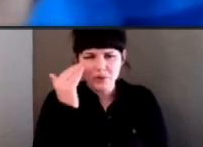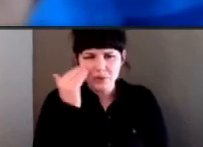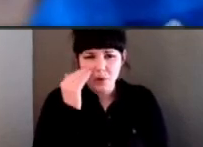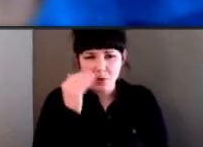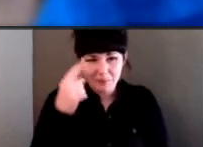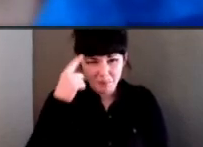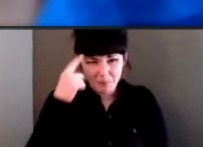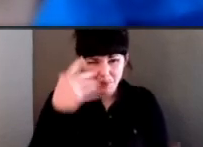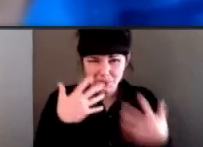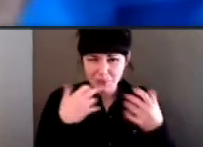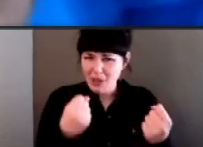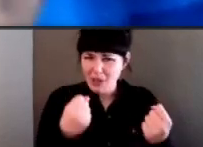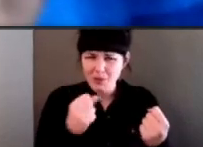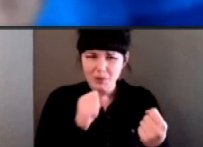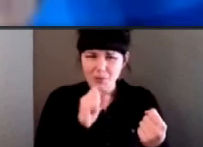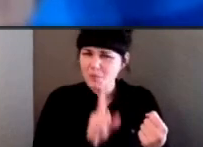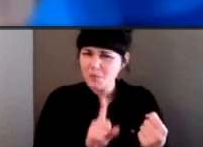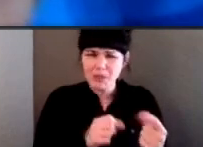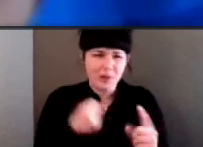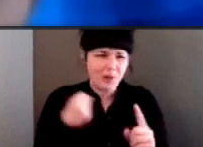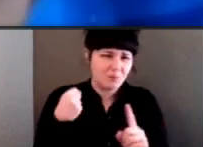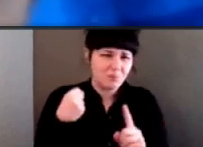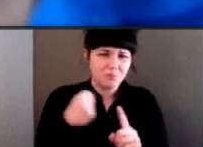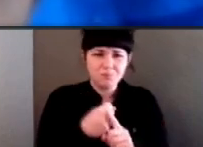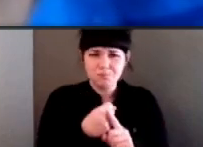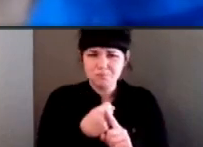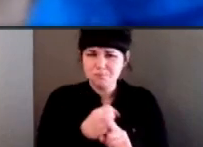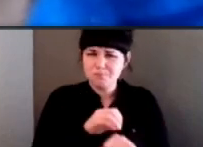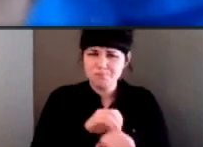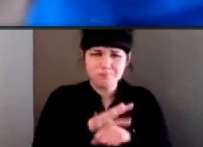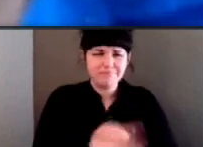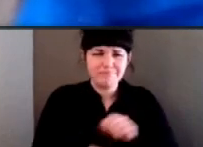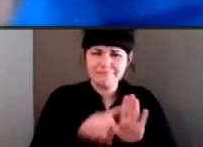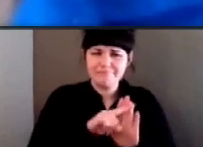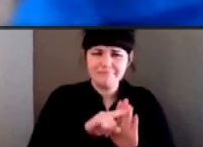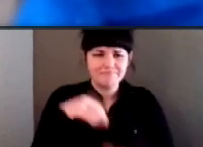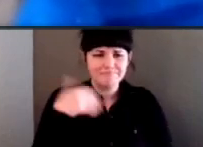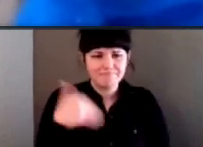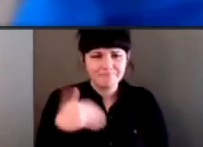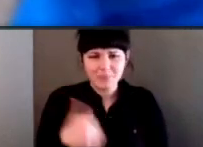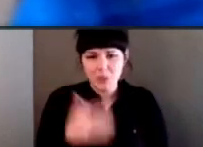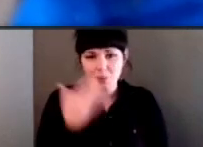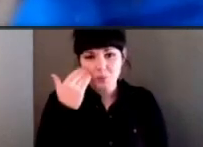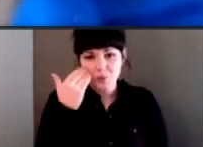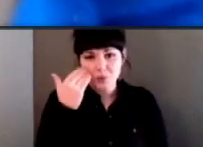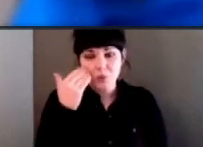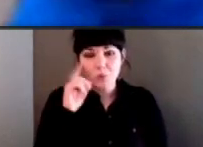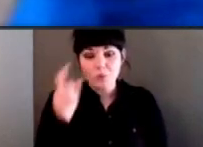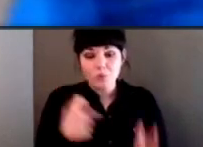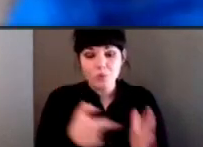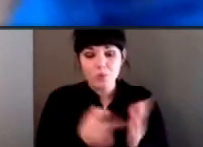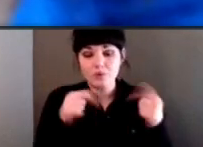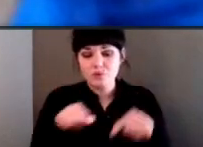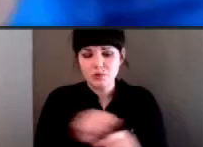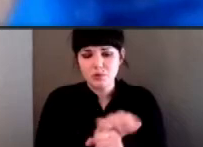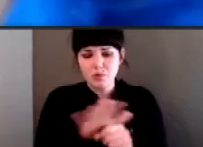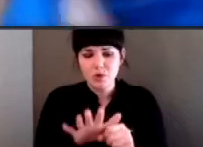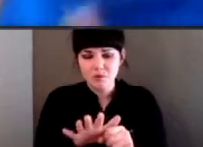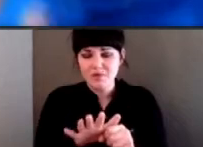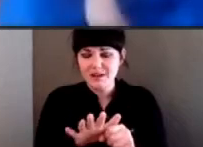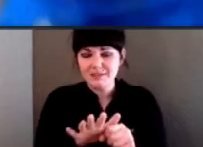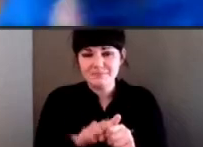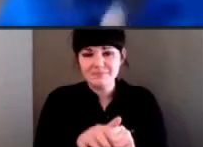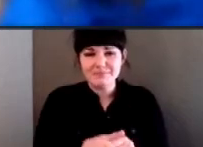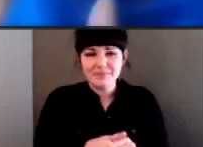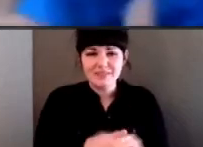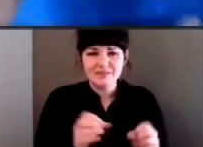And literally in this pandemic, we are seeing significant increases, not only in violence, in depression, in all